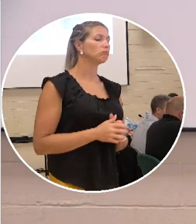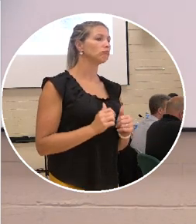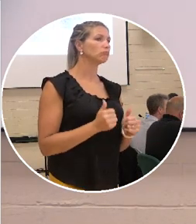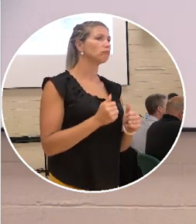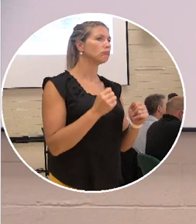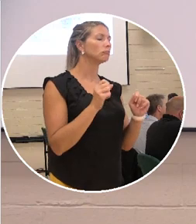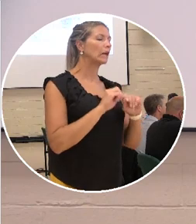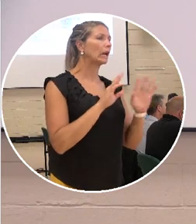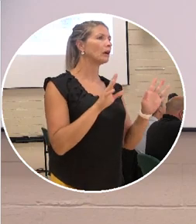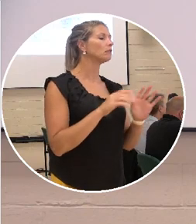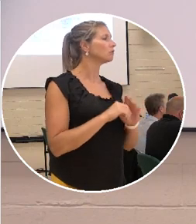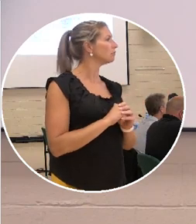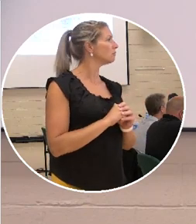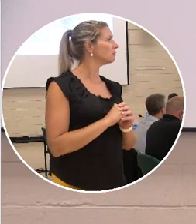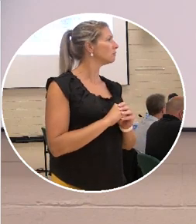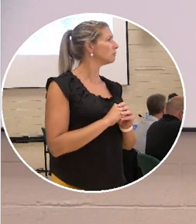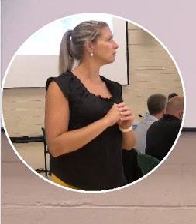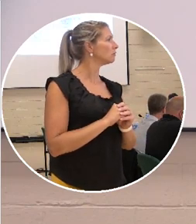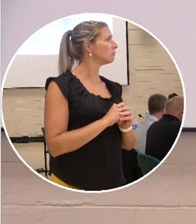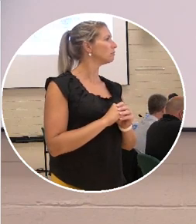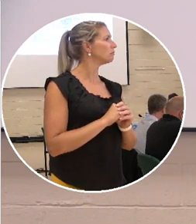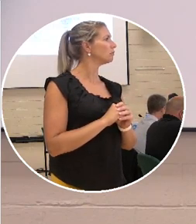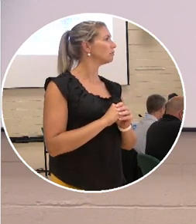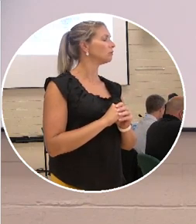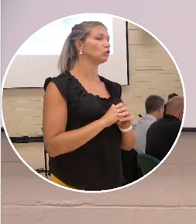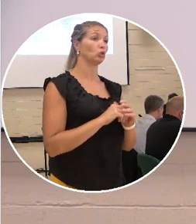Yeah. That completes the